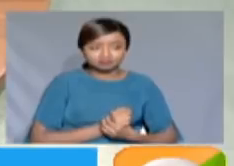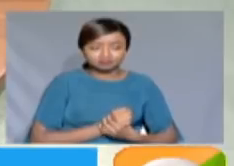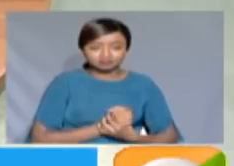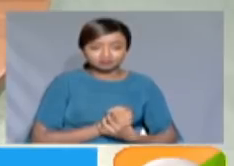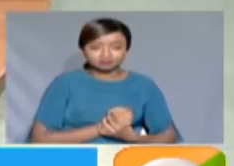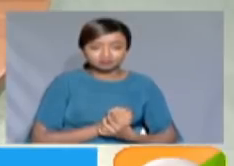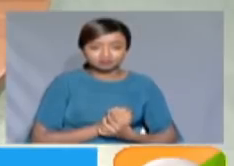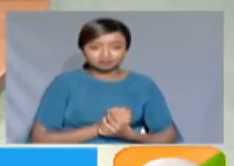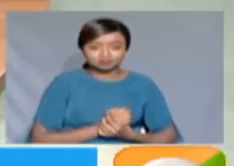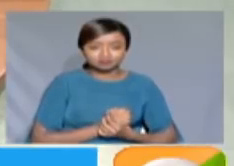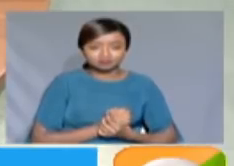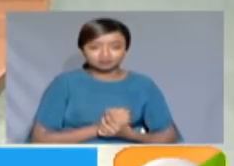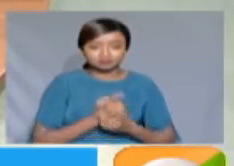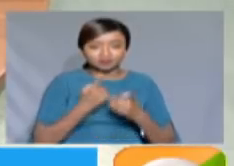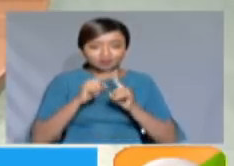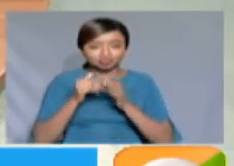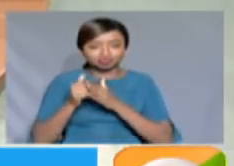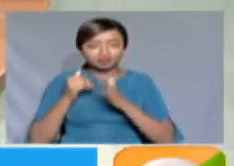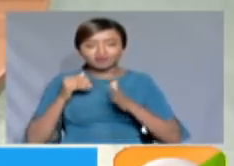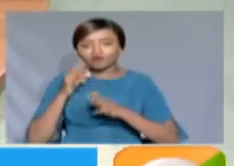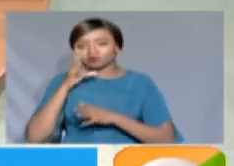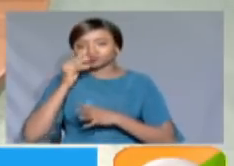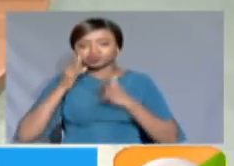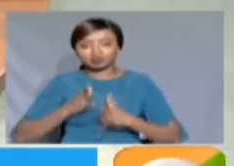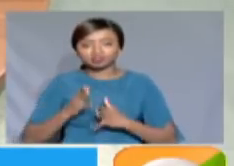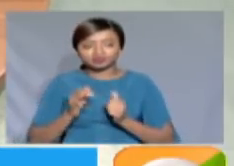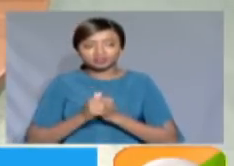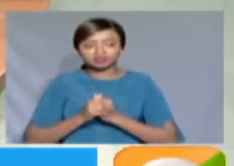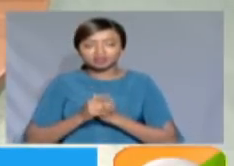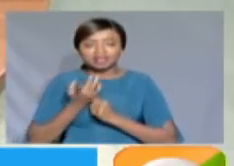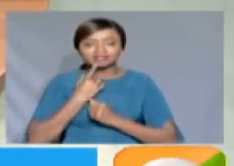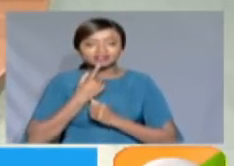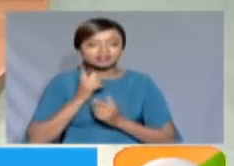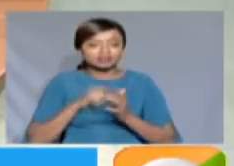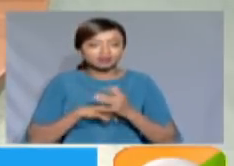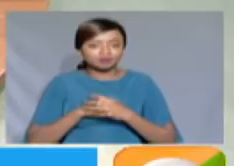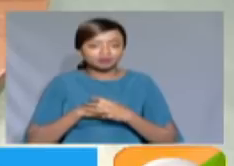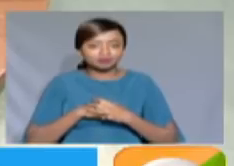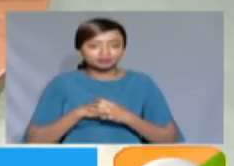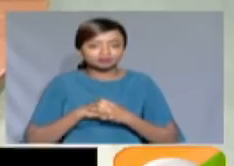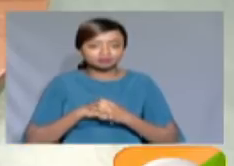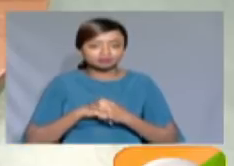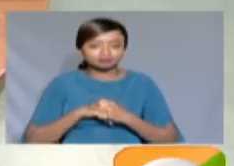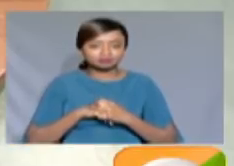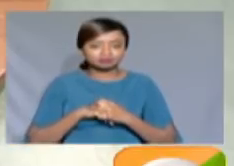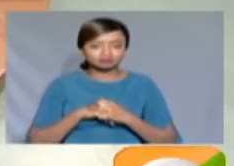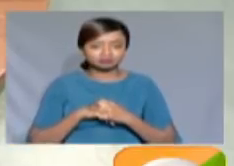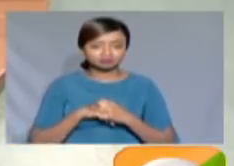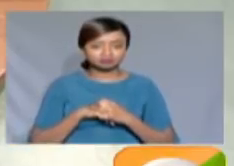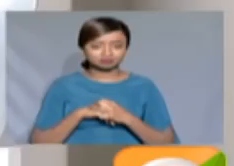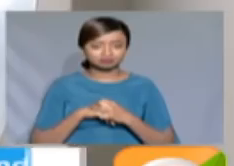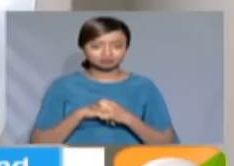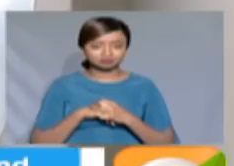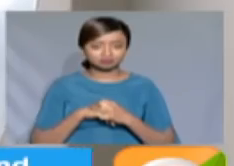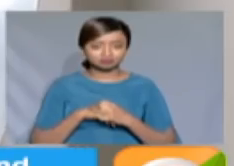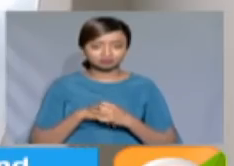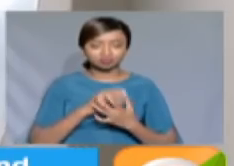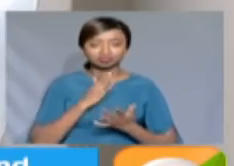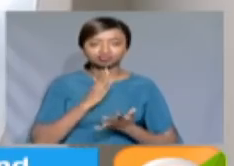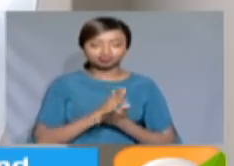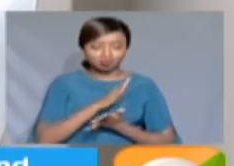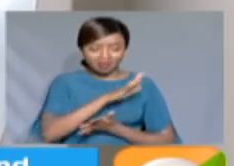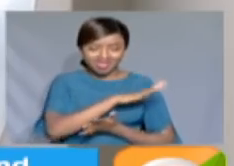Earlier, the government spokesperson, Kanaloguna, said that the area that will be affected is 23